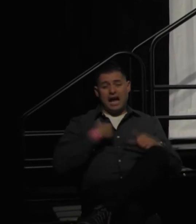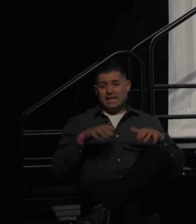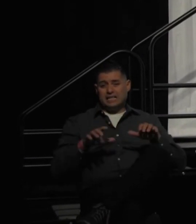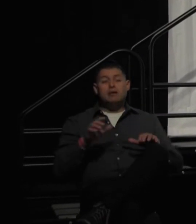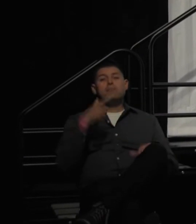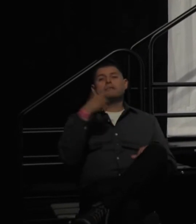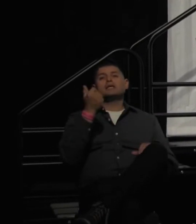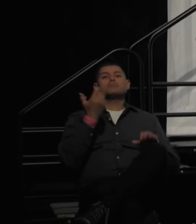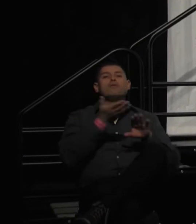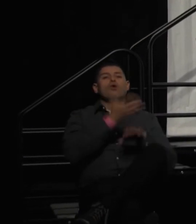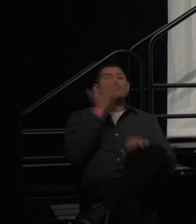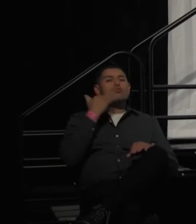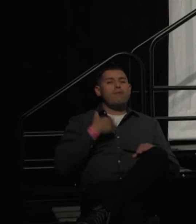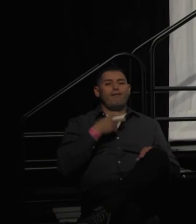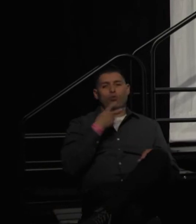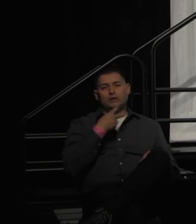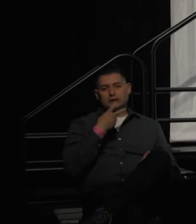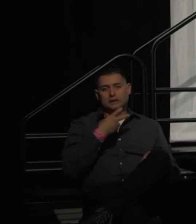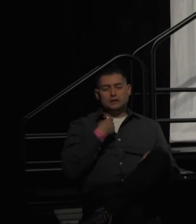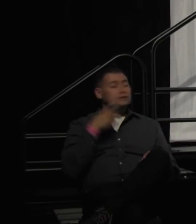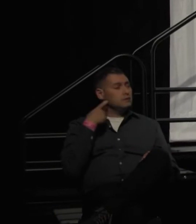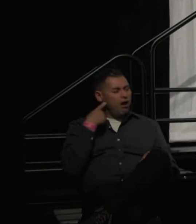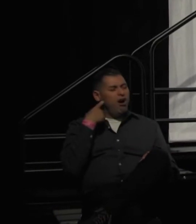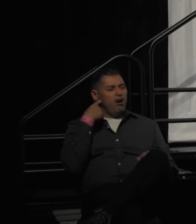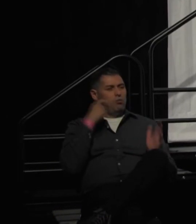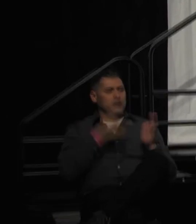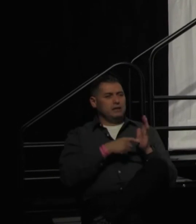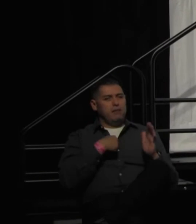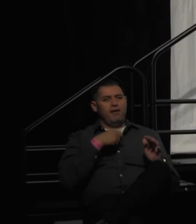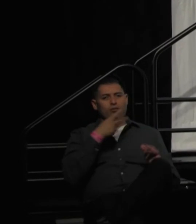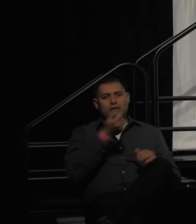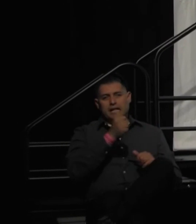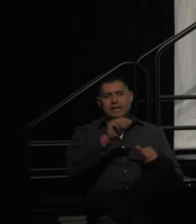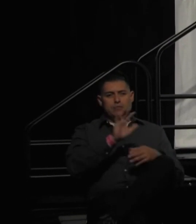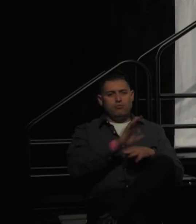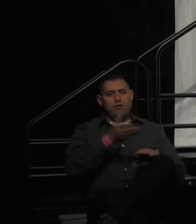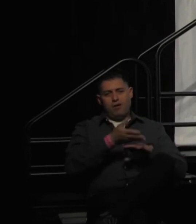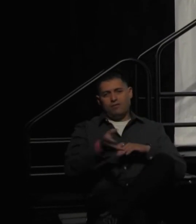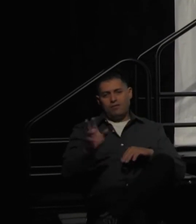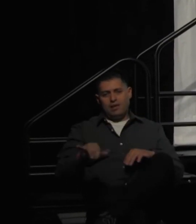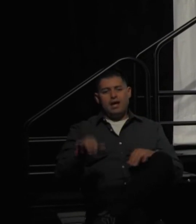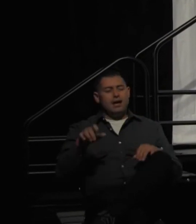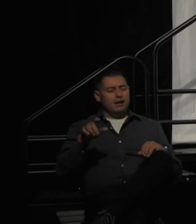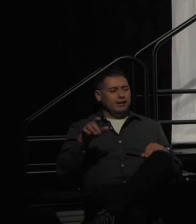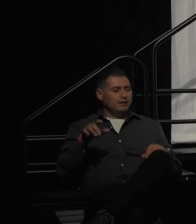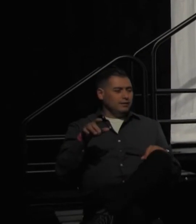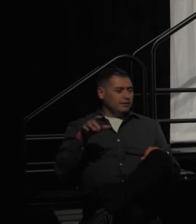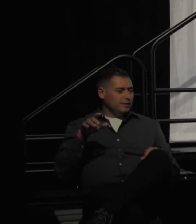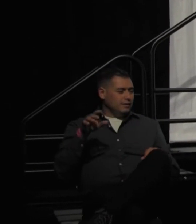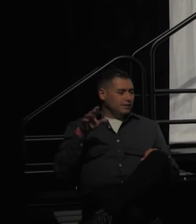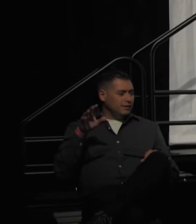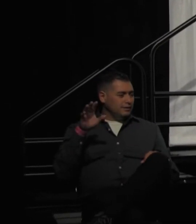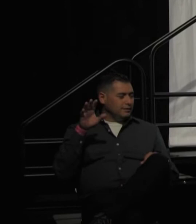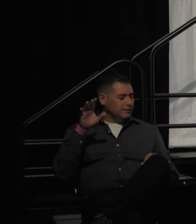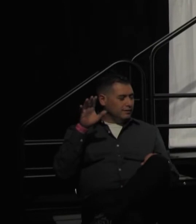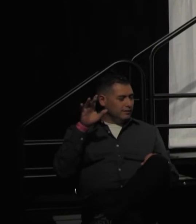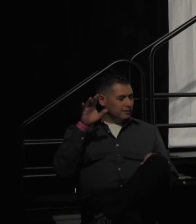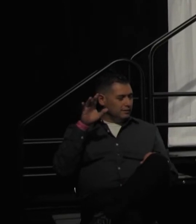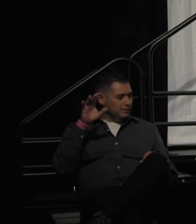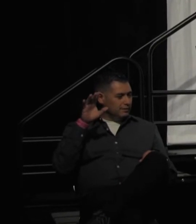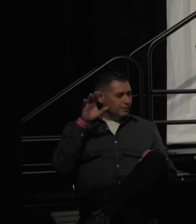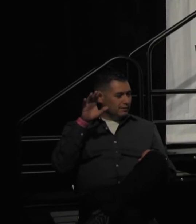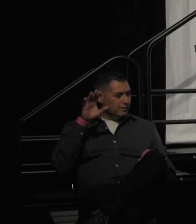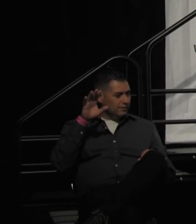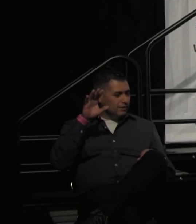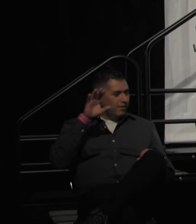because they knew my voice. And so any other movie I did, you know, I did Color Out of Space, and I